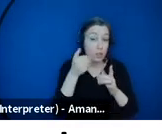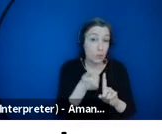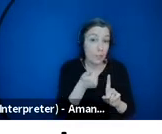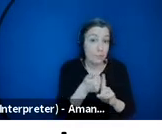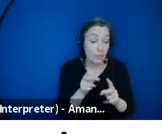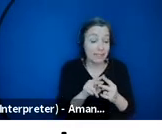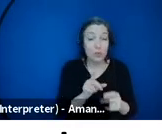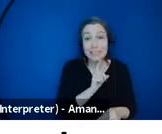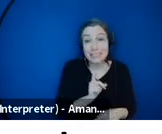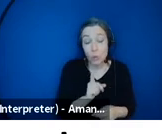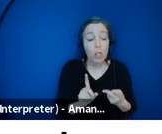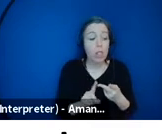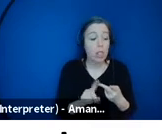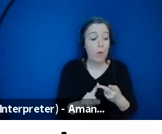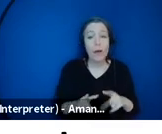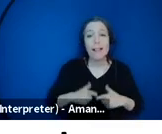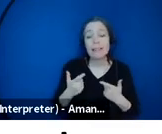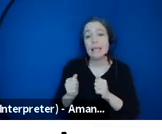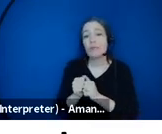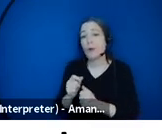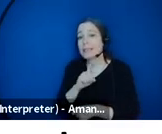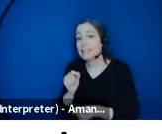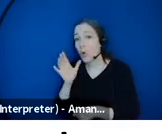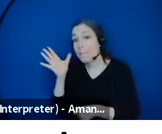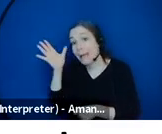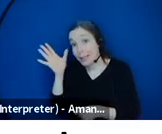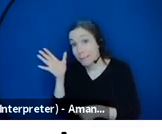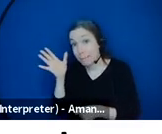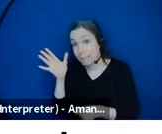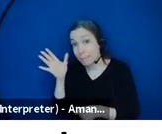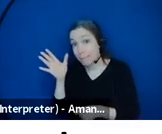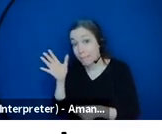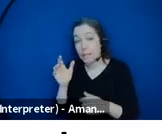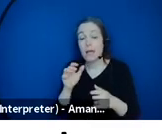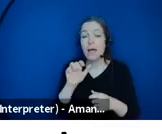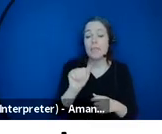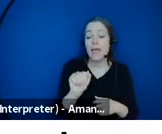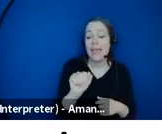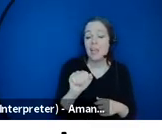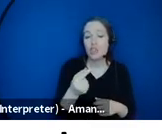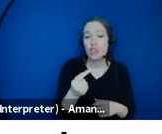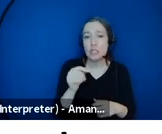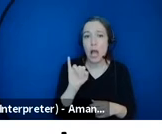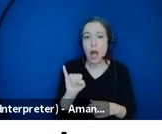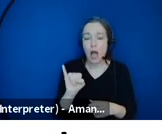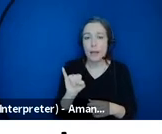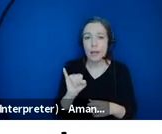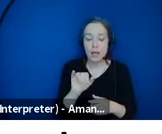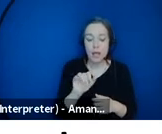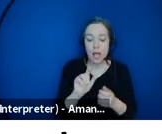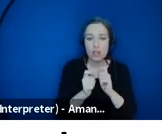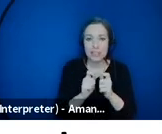either single or lives in a single parent household. The adjusted gross income or AGI limit for 2020 is $100